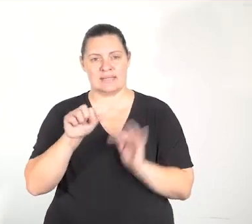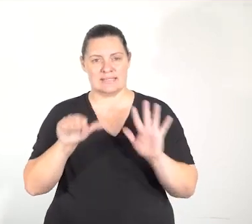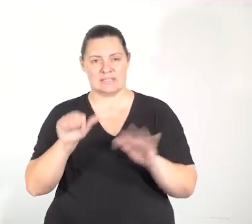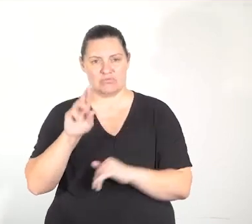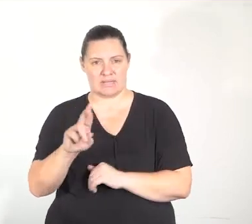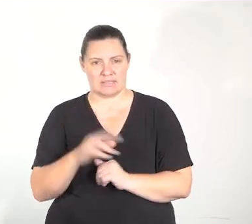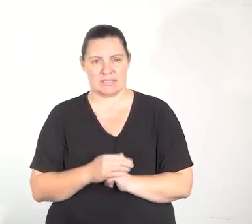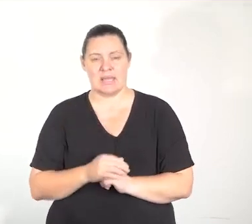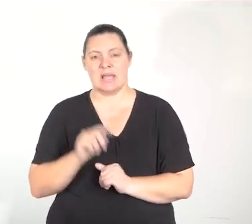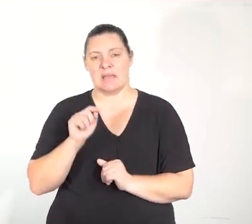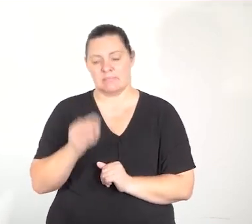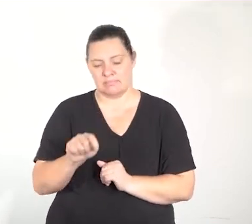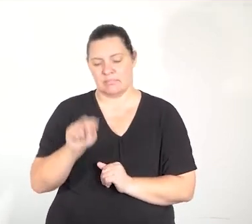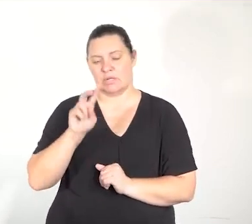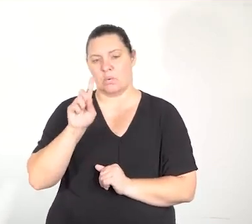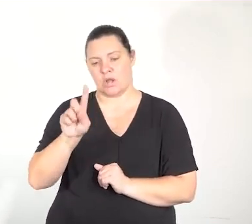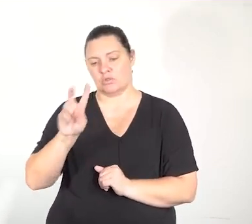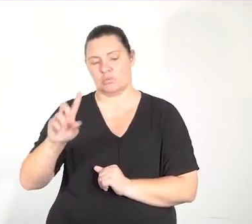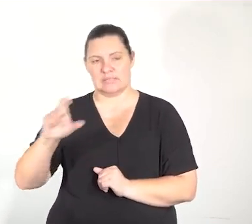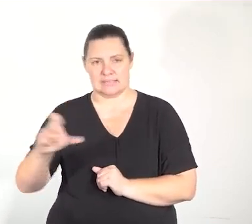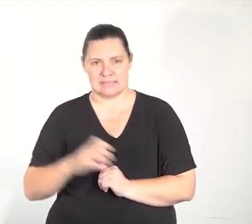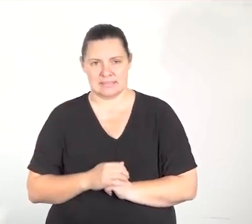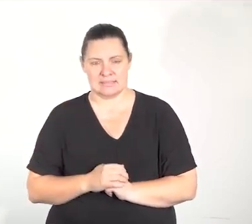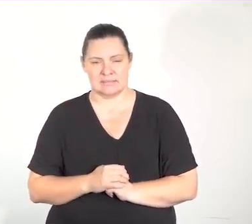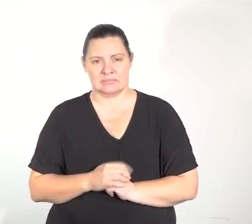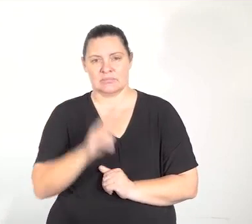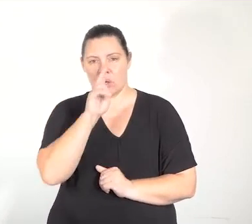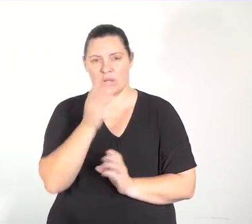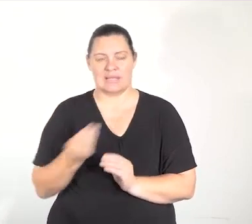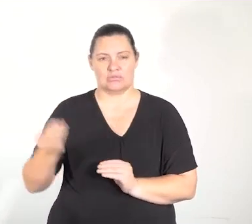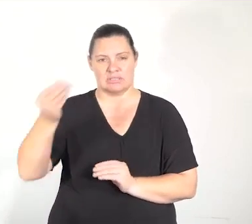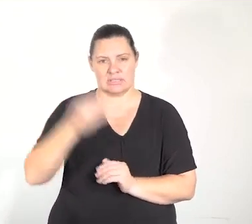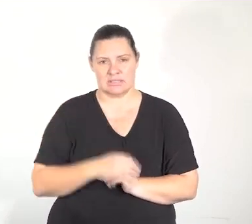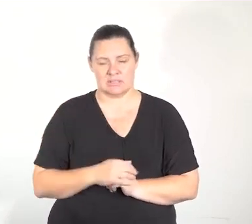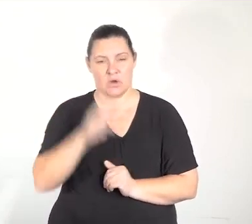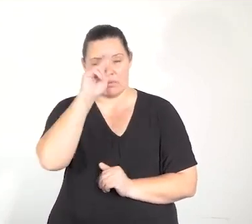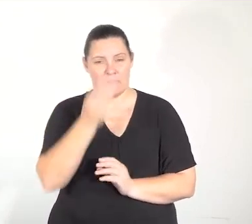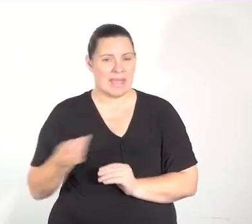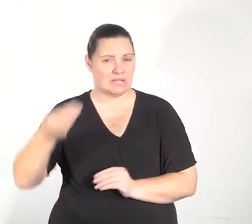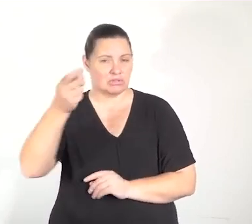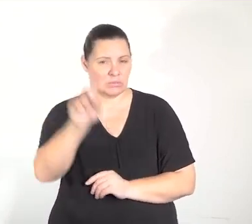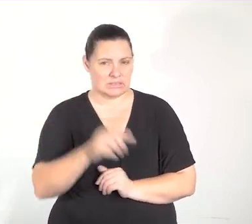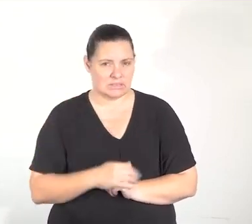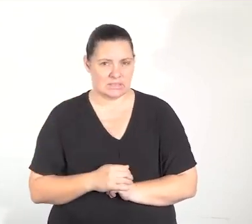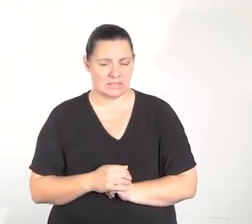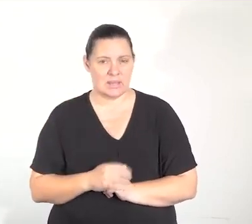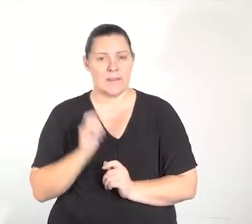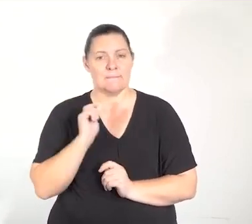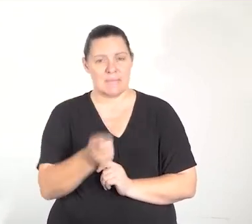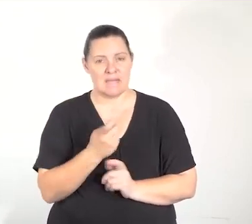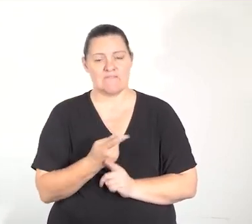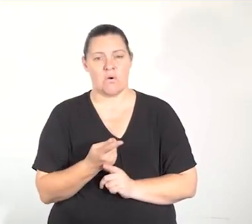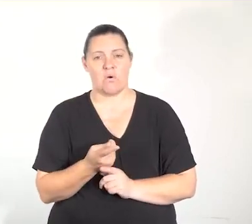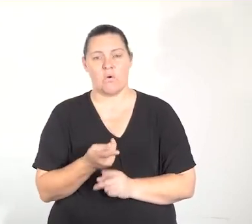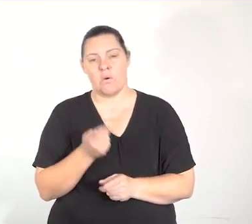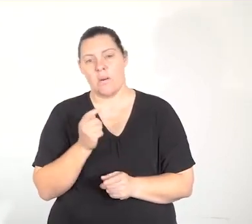216 rands and 12 cents. Okay? Let's look at interest. Do you remember what interest is? A fee paid for